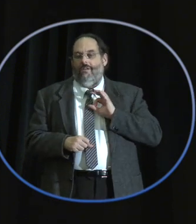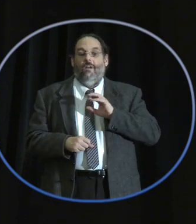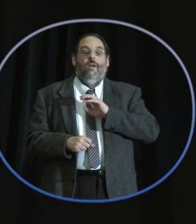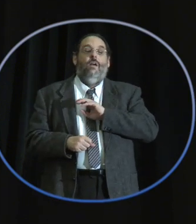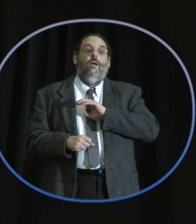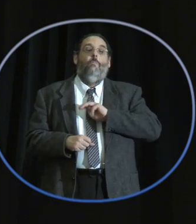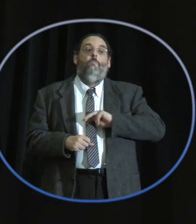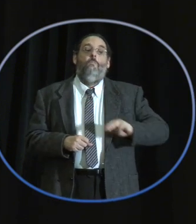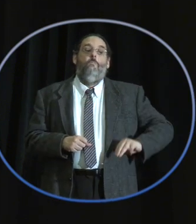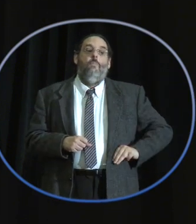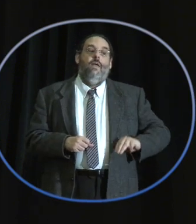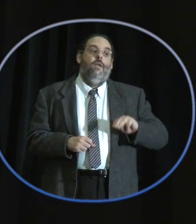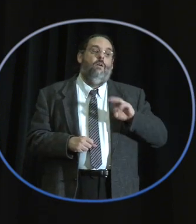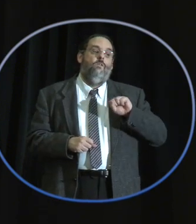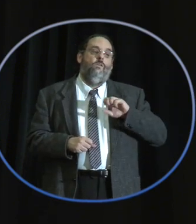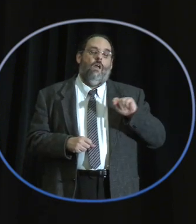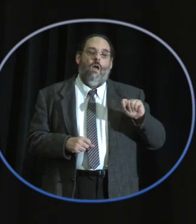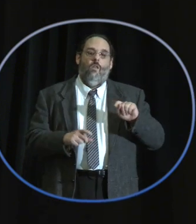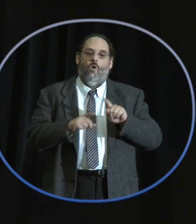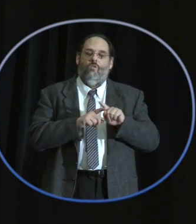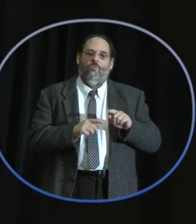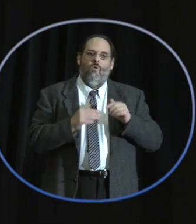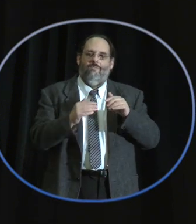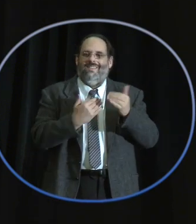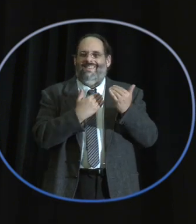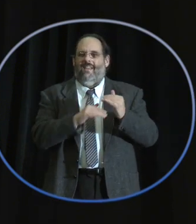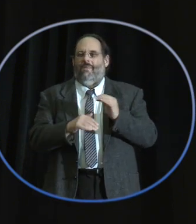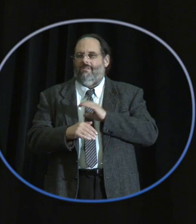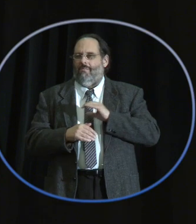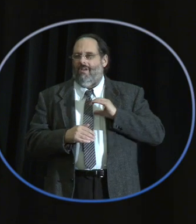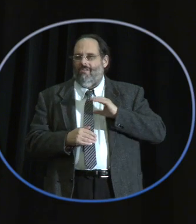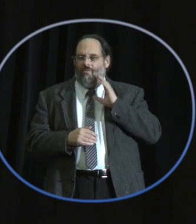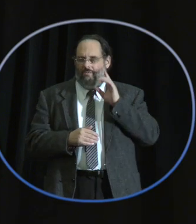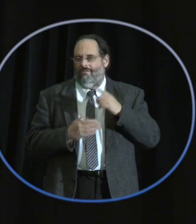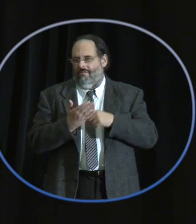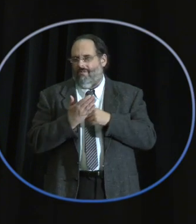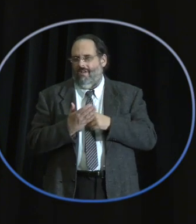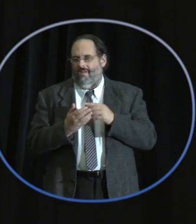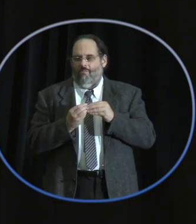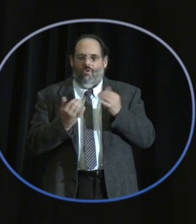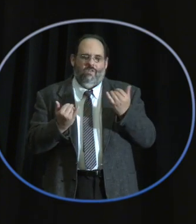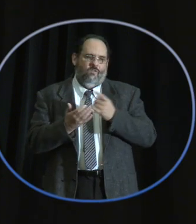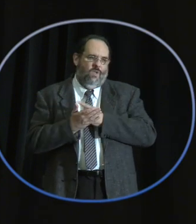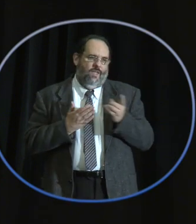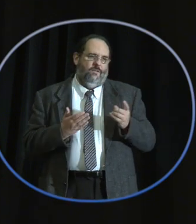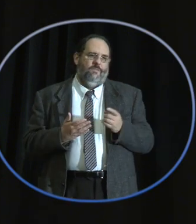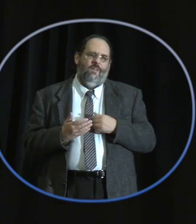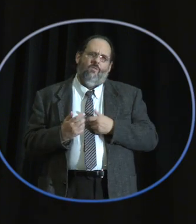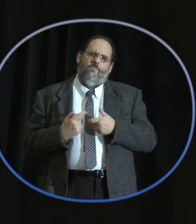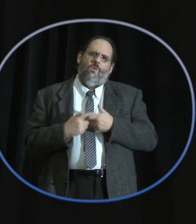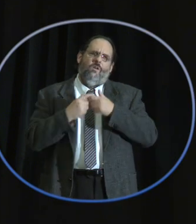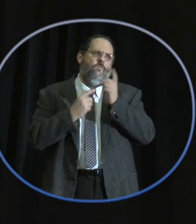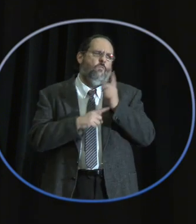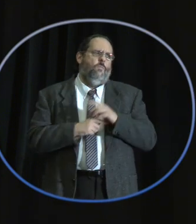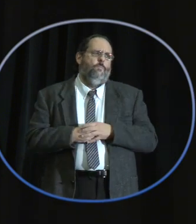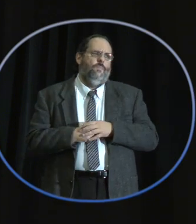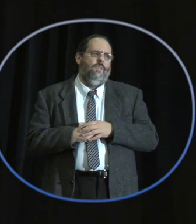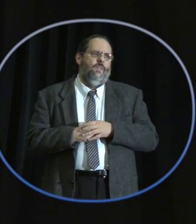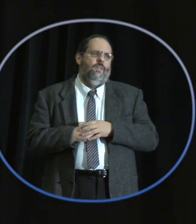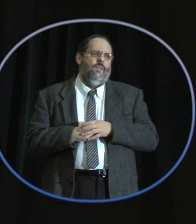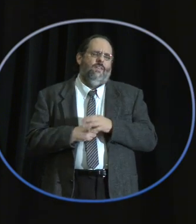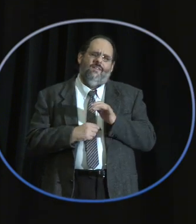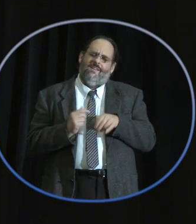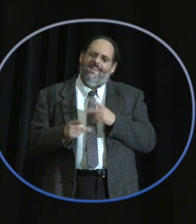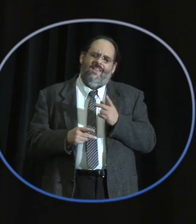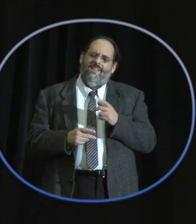Scott also brought back the Women's Commission, and you'll hear about that as we go through the week. And I just want to pause there. Things like